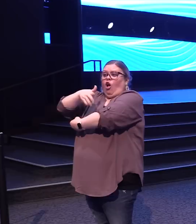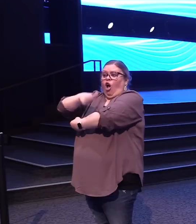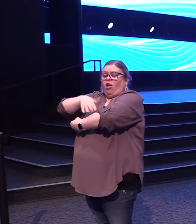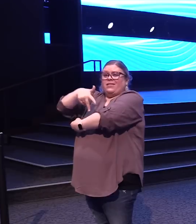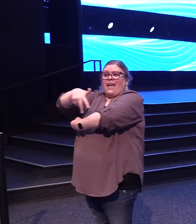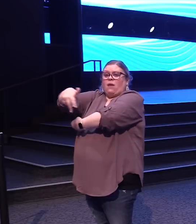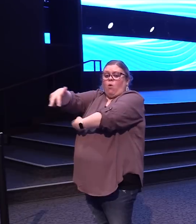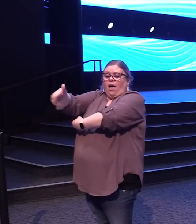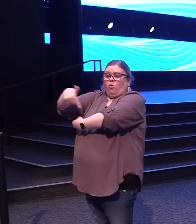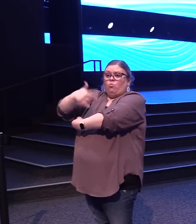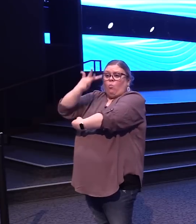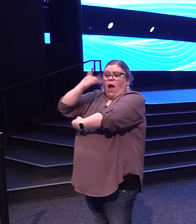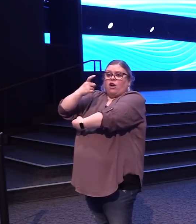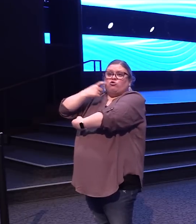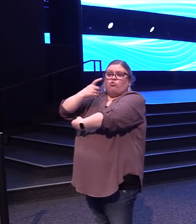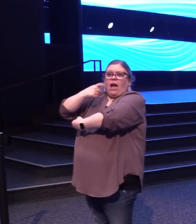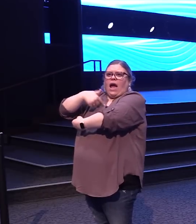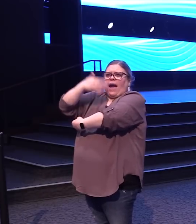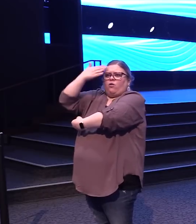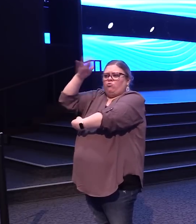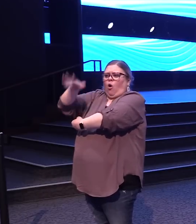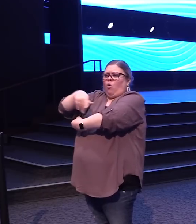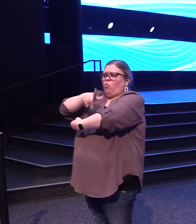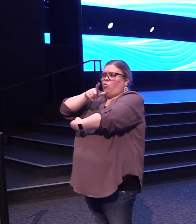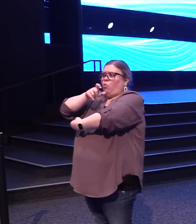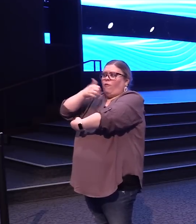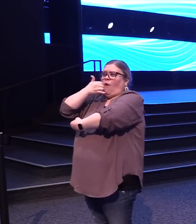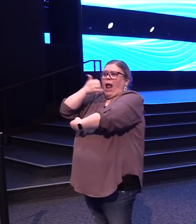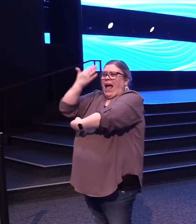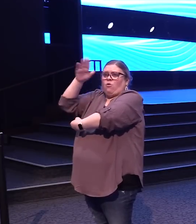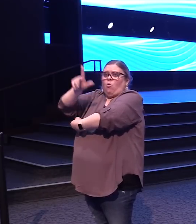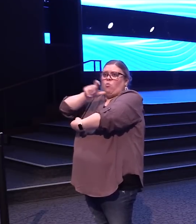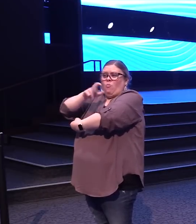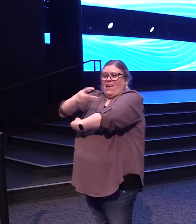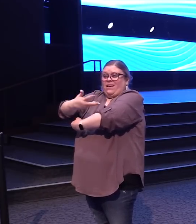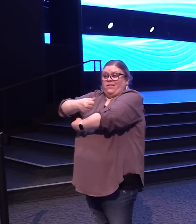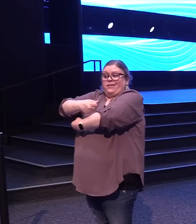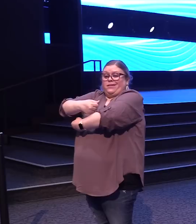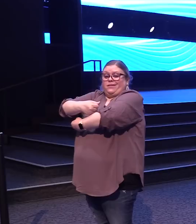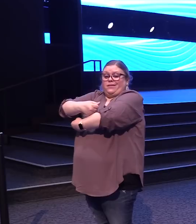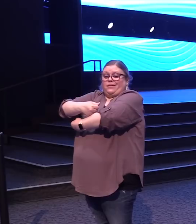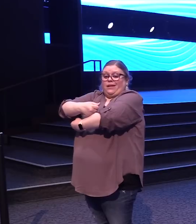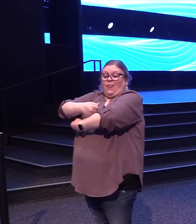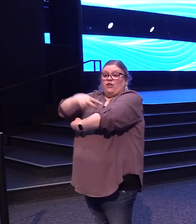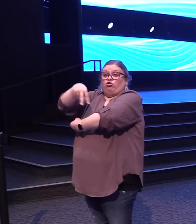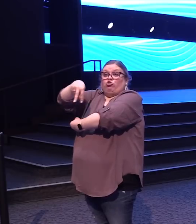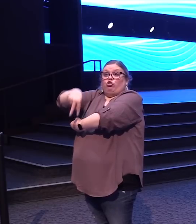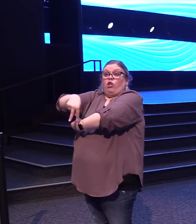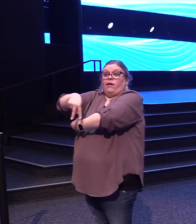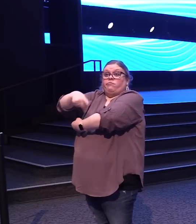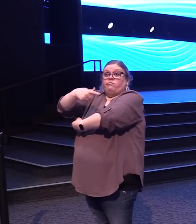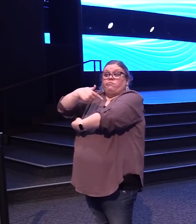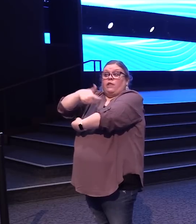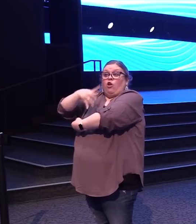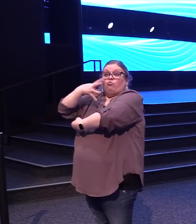street. I don't know why she's crying. I don't know who she's speaking with on her phone. And the two girls just stood there for a